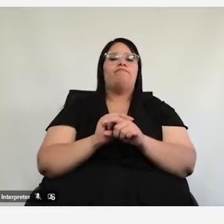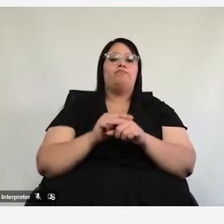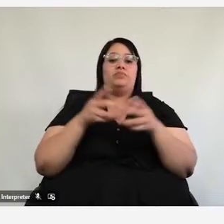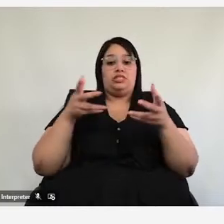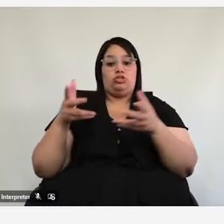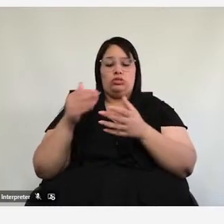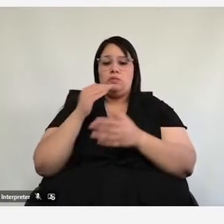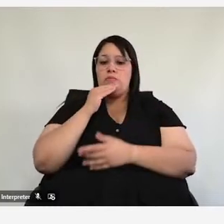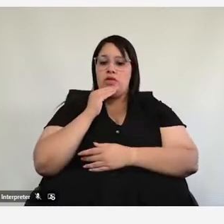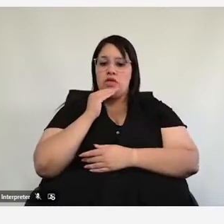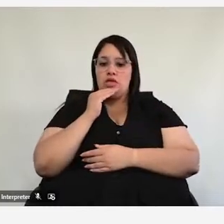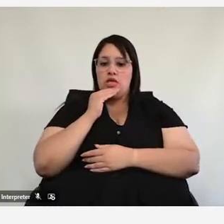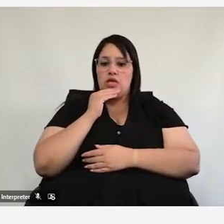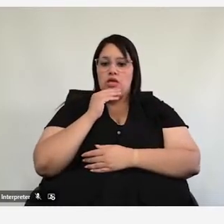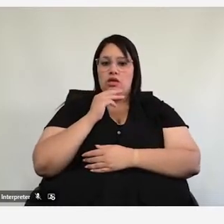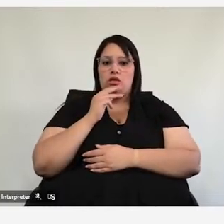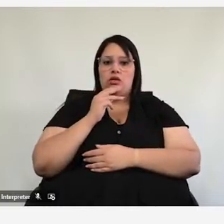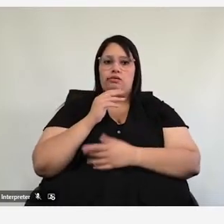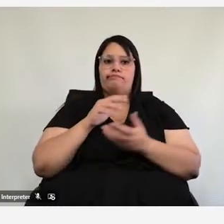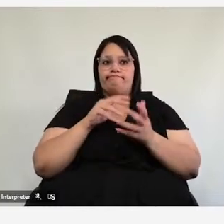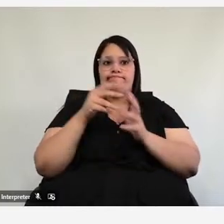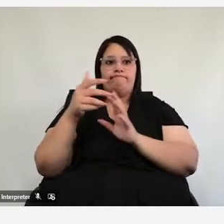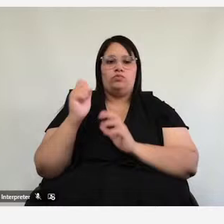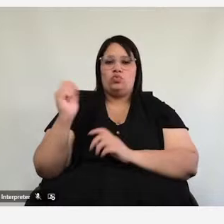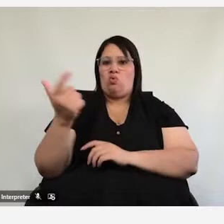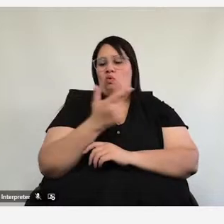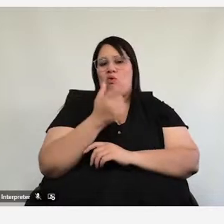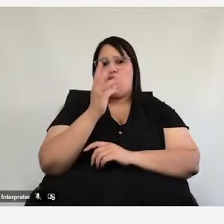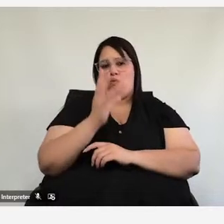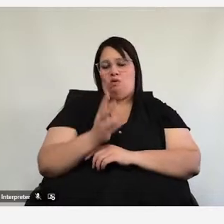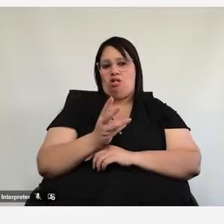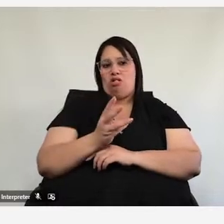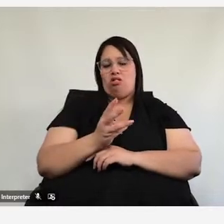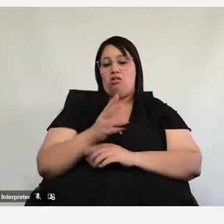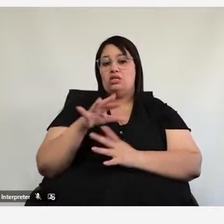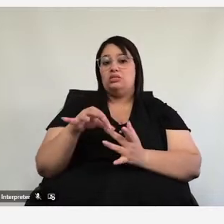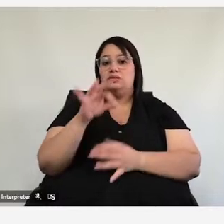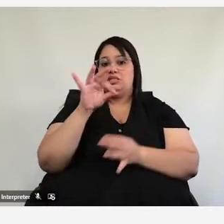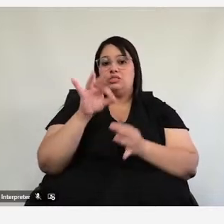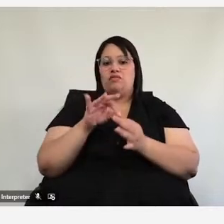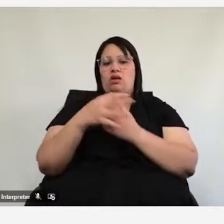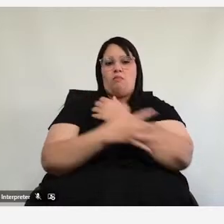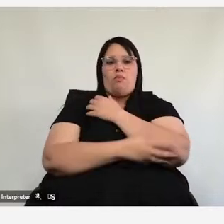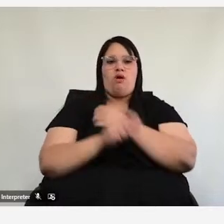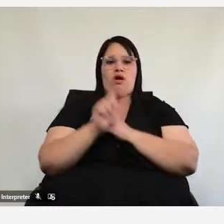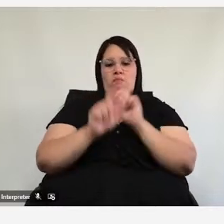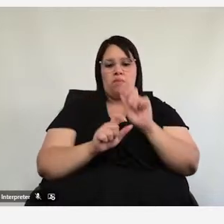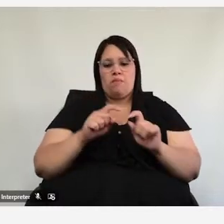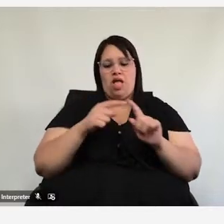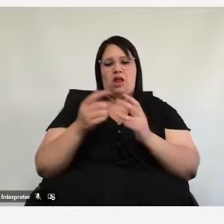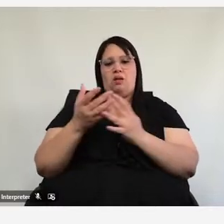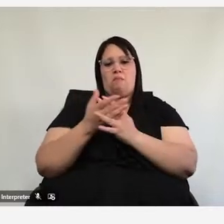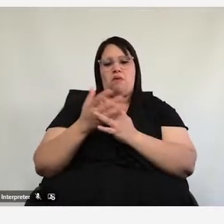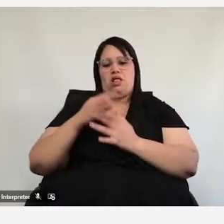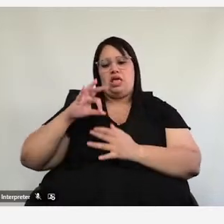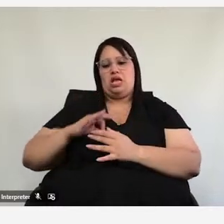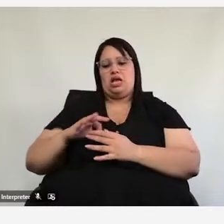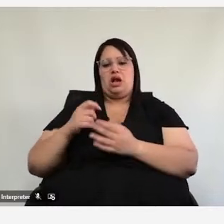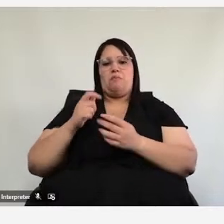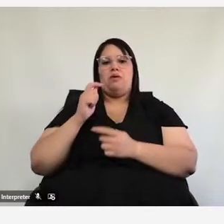This will be detrimental to all of us, especially the poor and the middle income